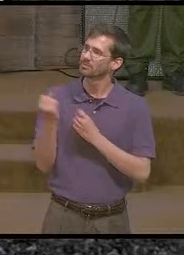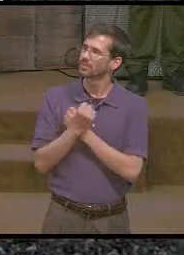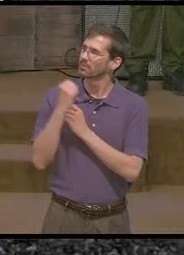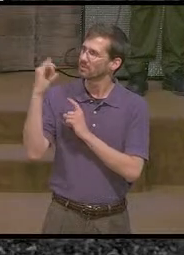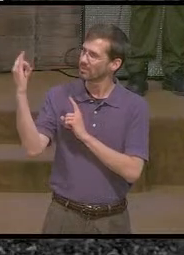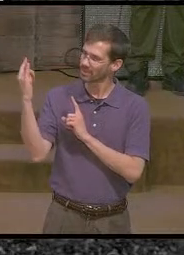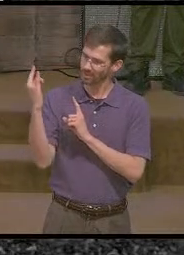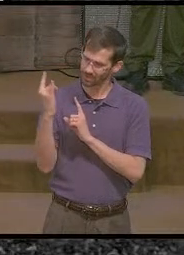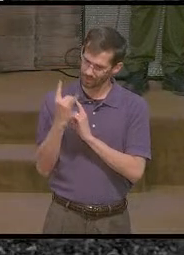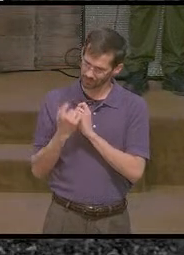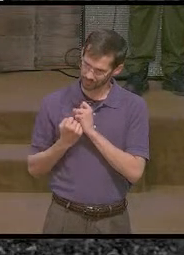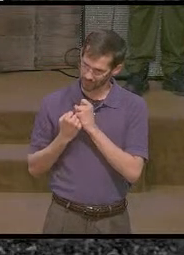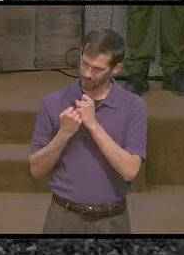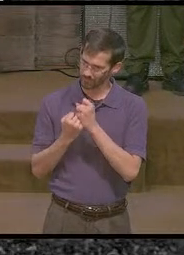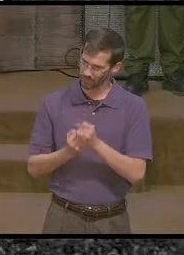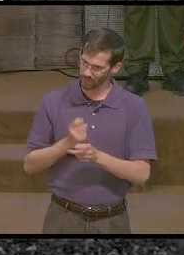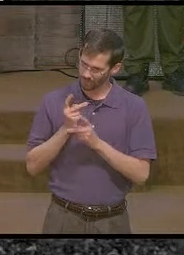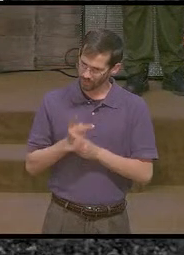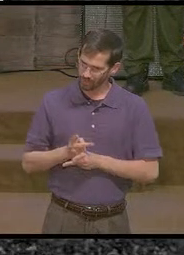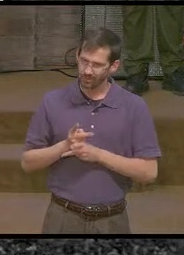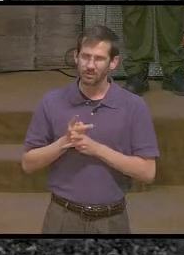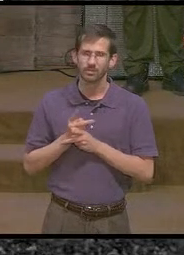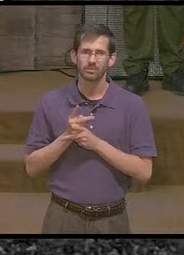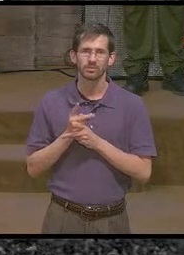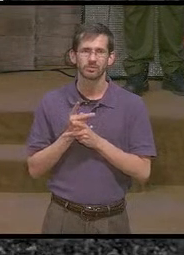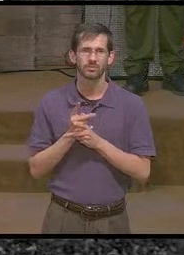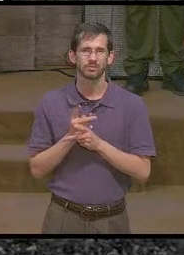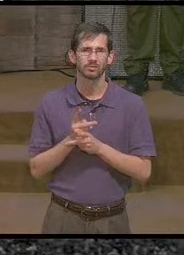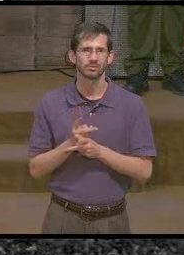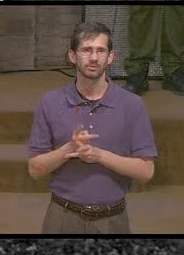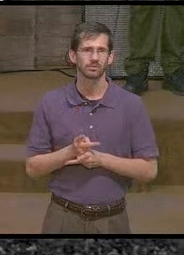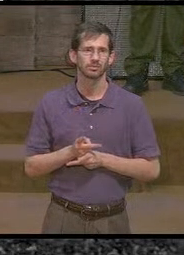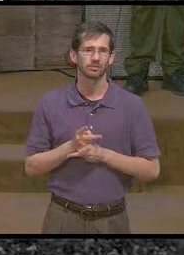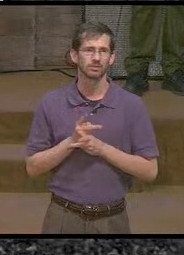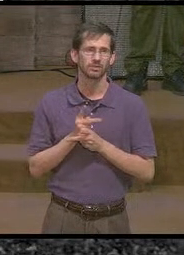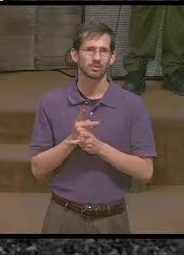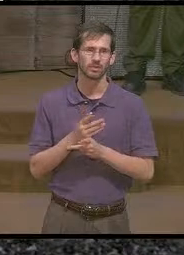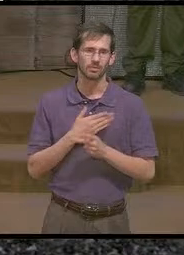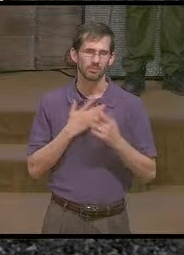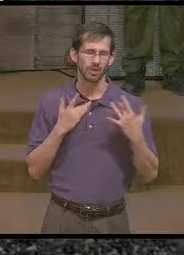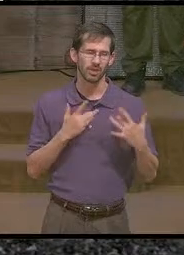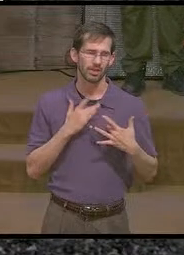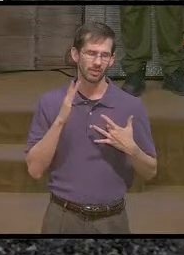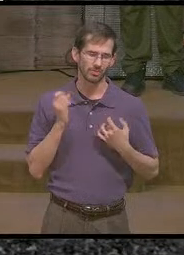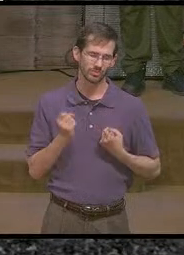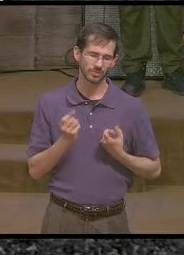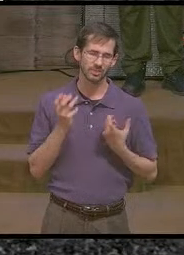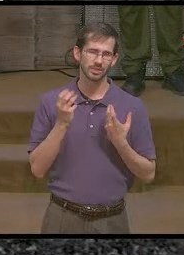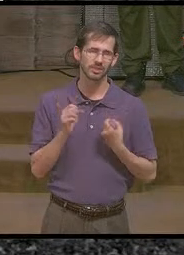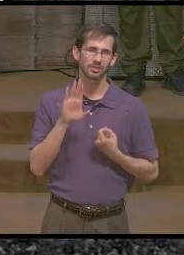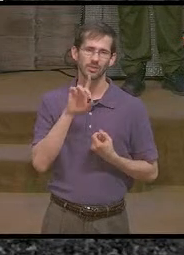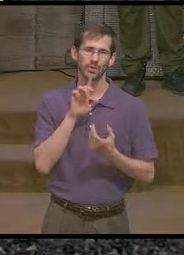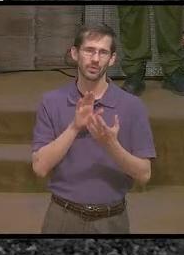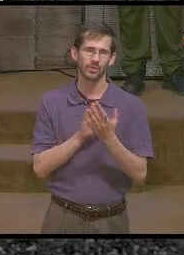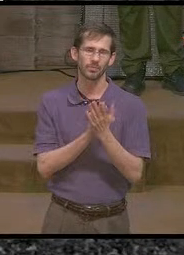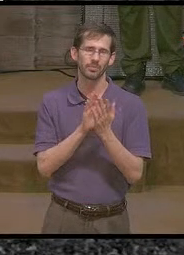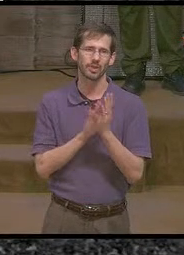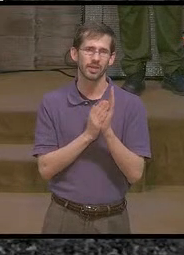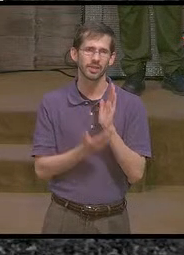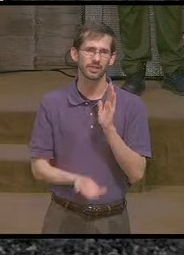Keep me within your love. Oh, my heart will sing